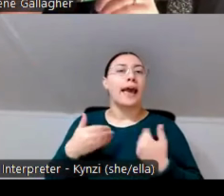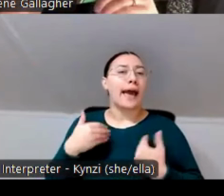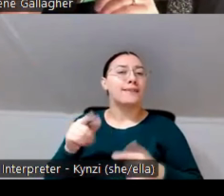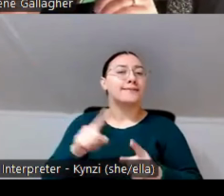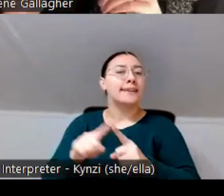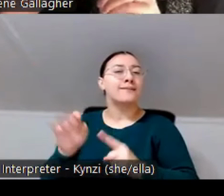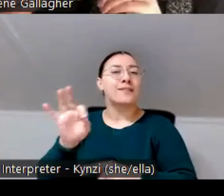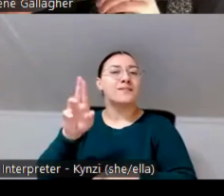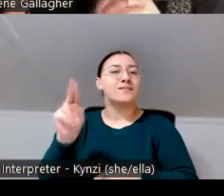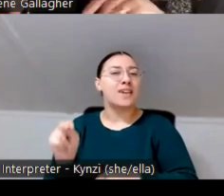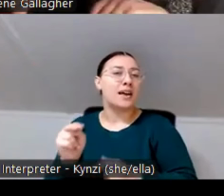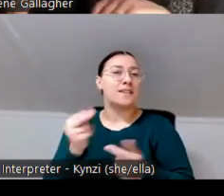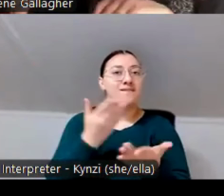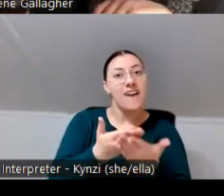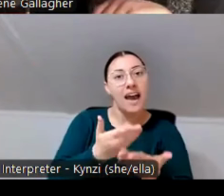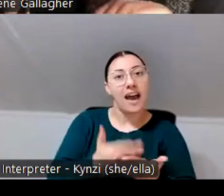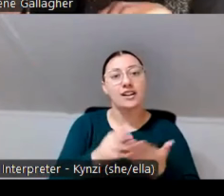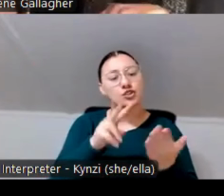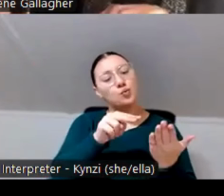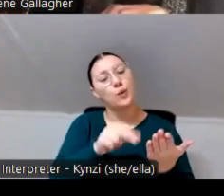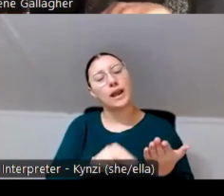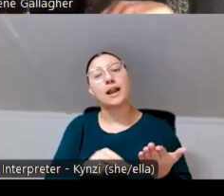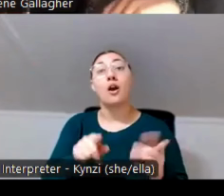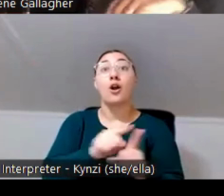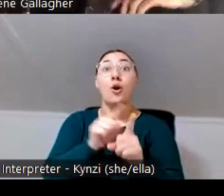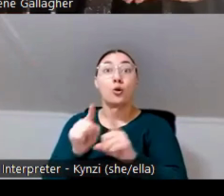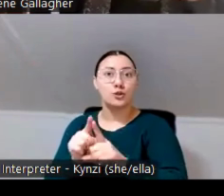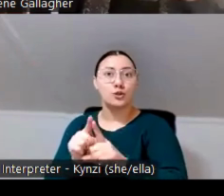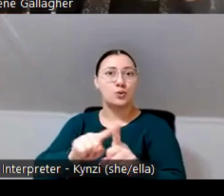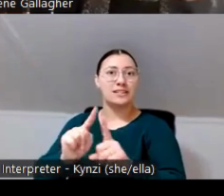make the cloud in the jar, that's in here.